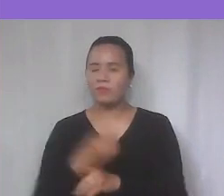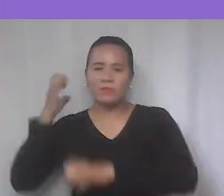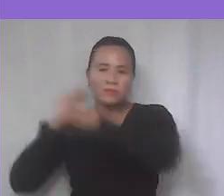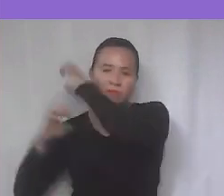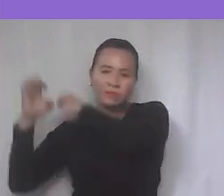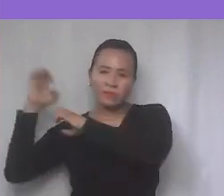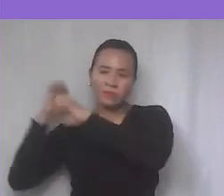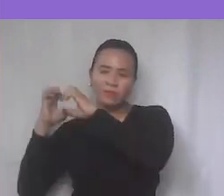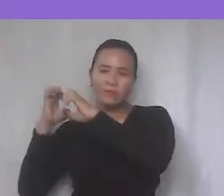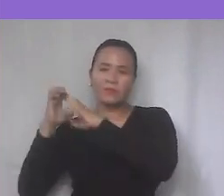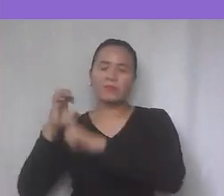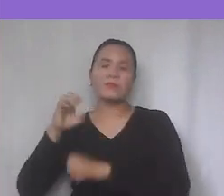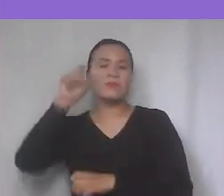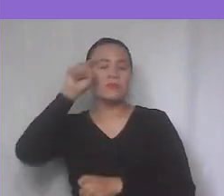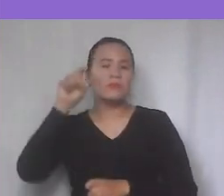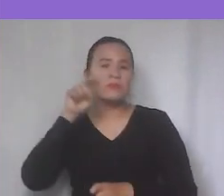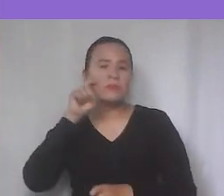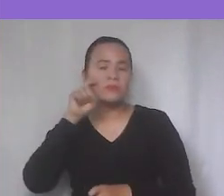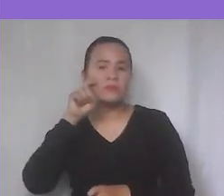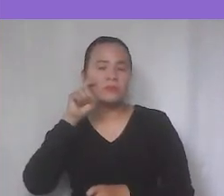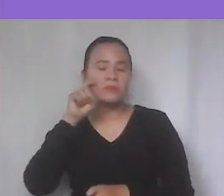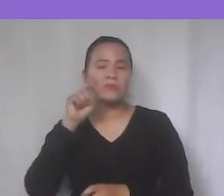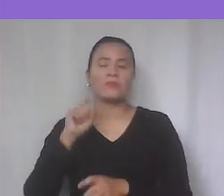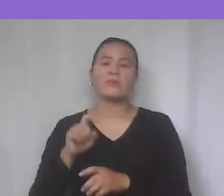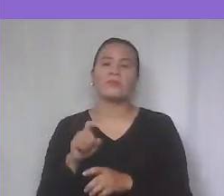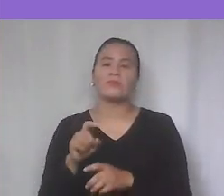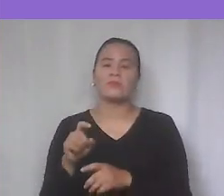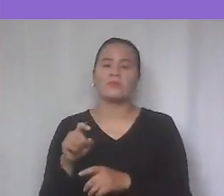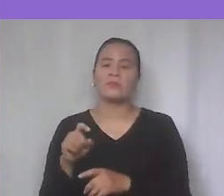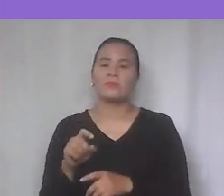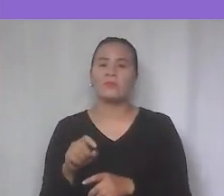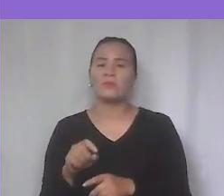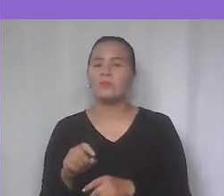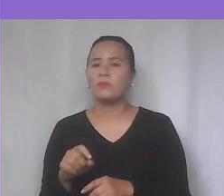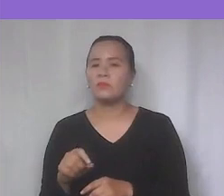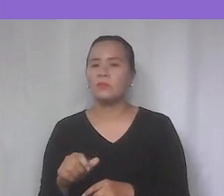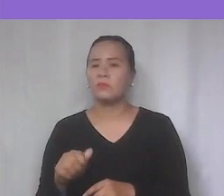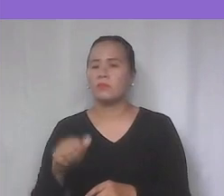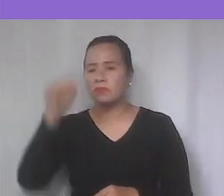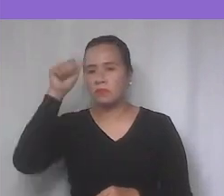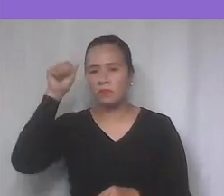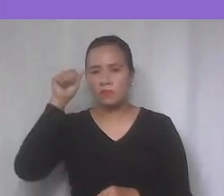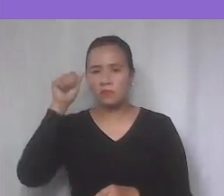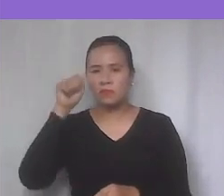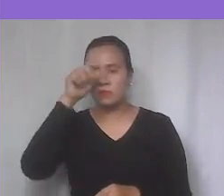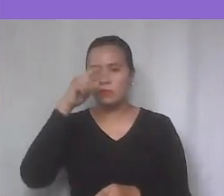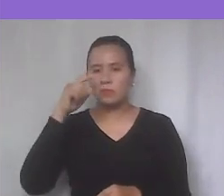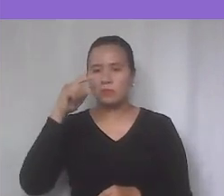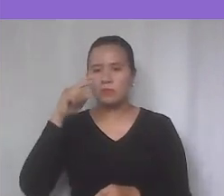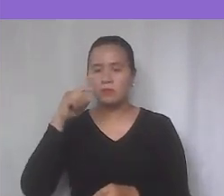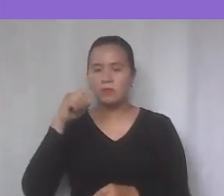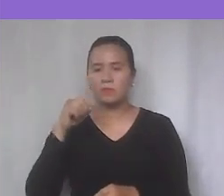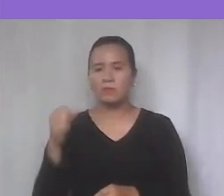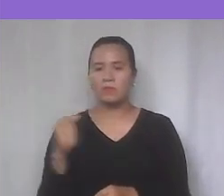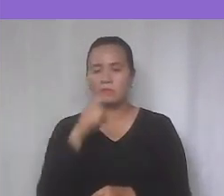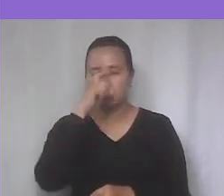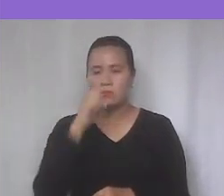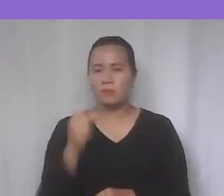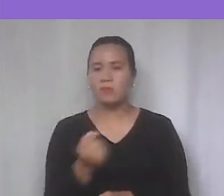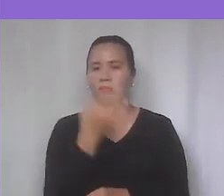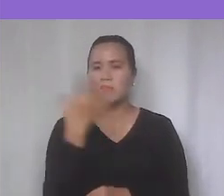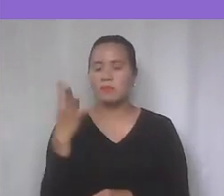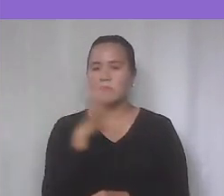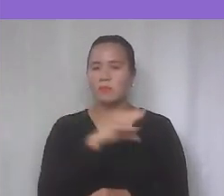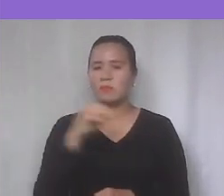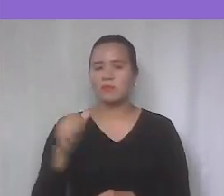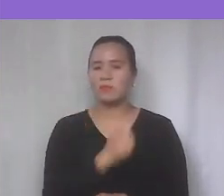age, religion, sexual orientation, or other protected characteristics.